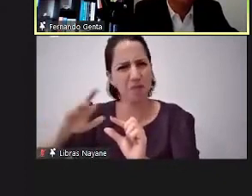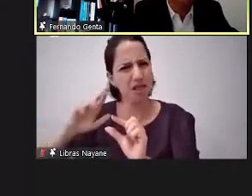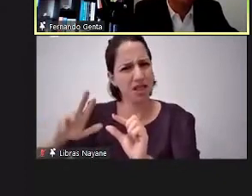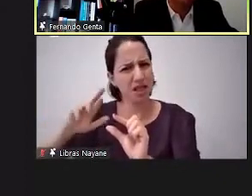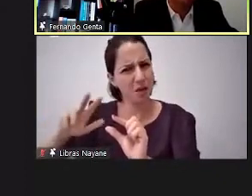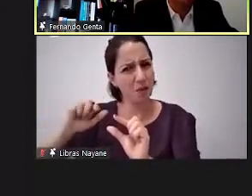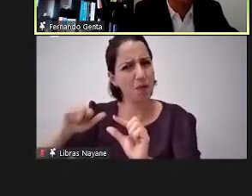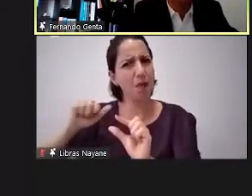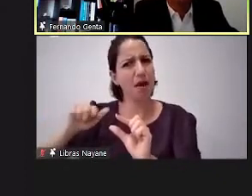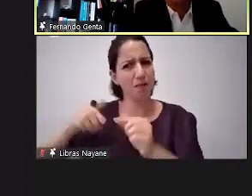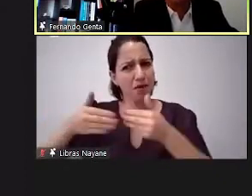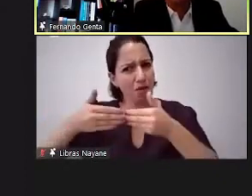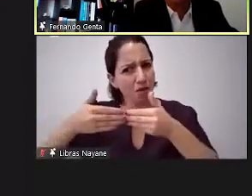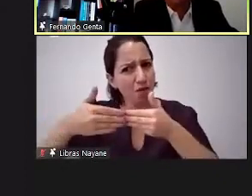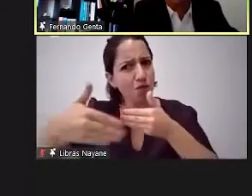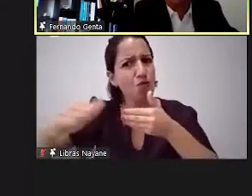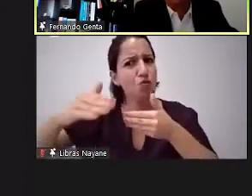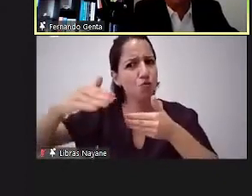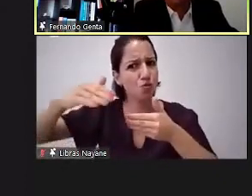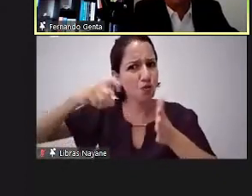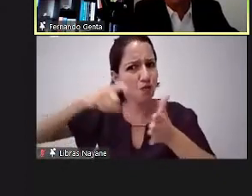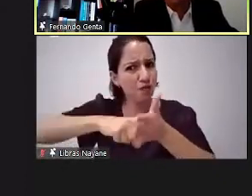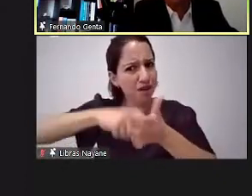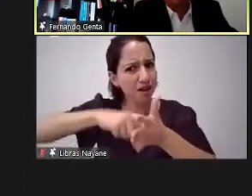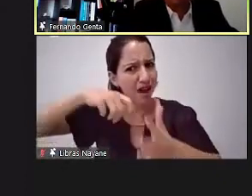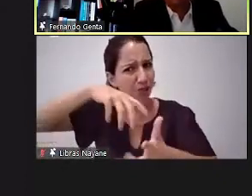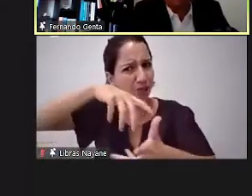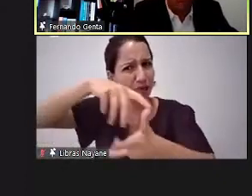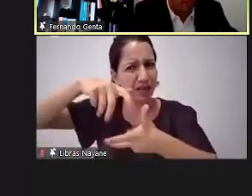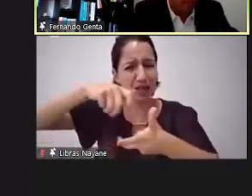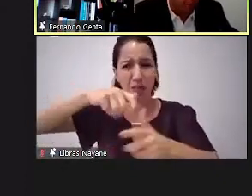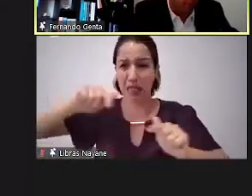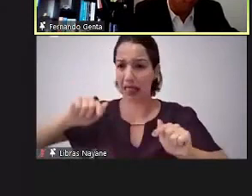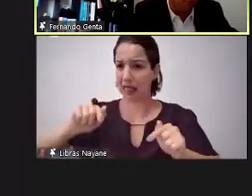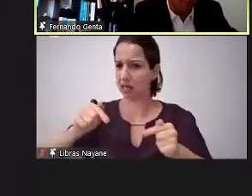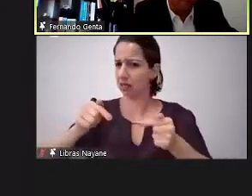in the GDP, but is a challenge in terms of